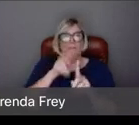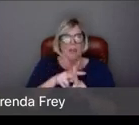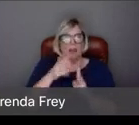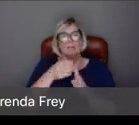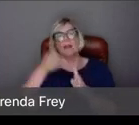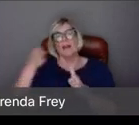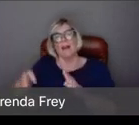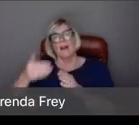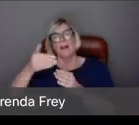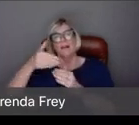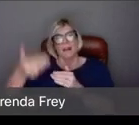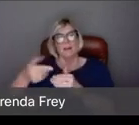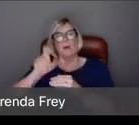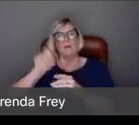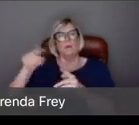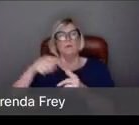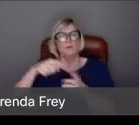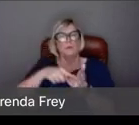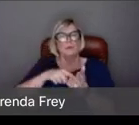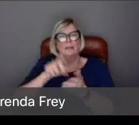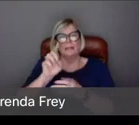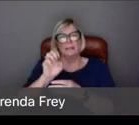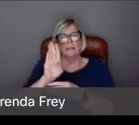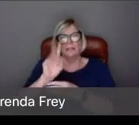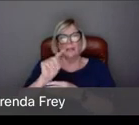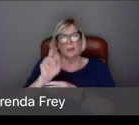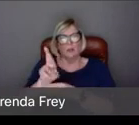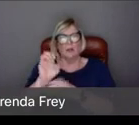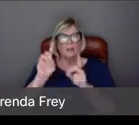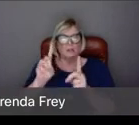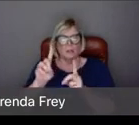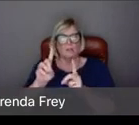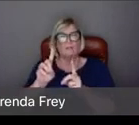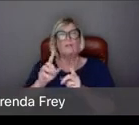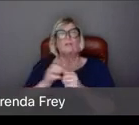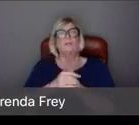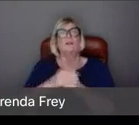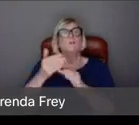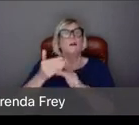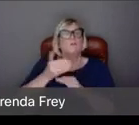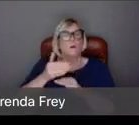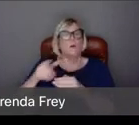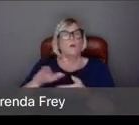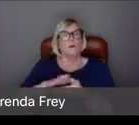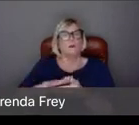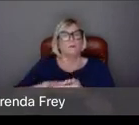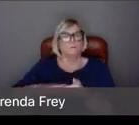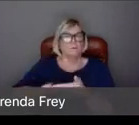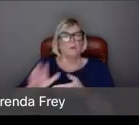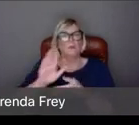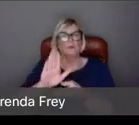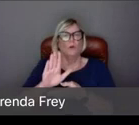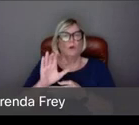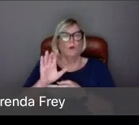That's required before the debts are discharged. Now, which type of bankruptcy you file